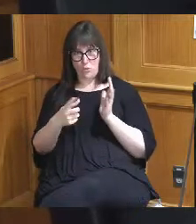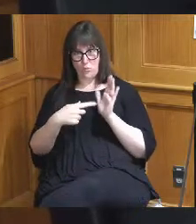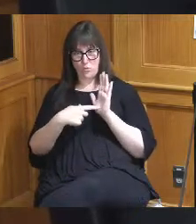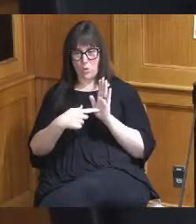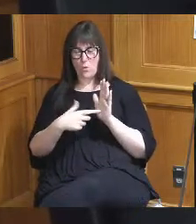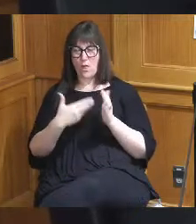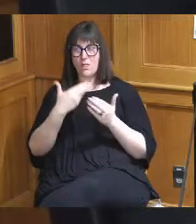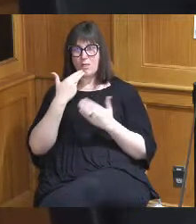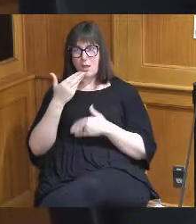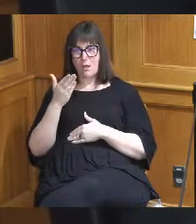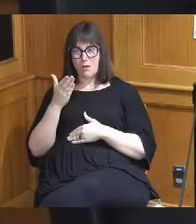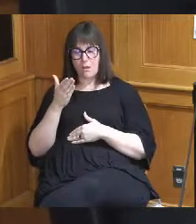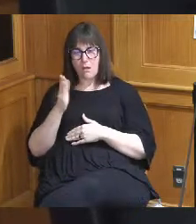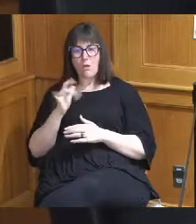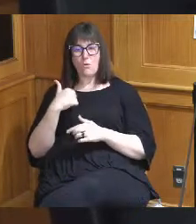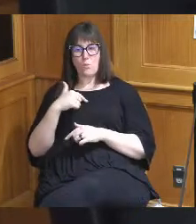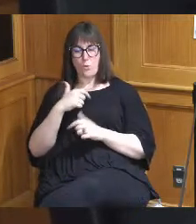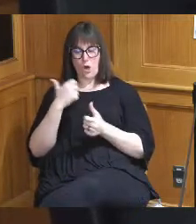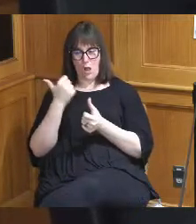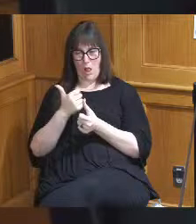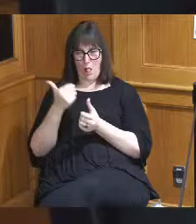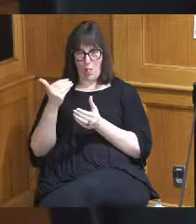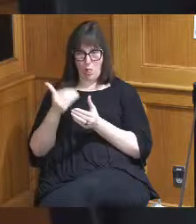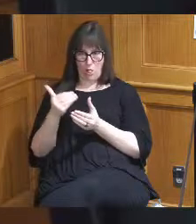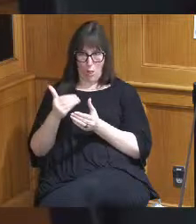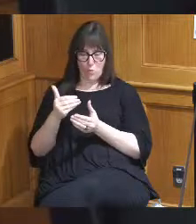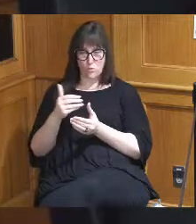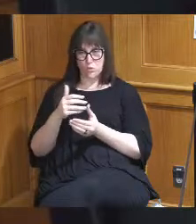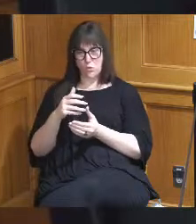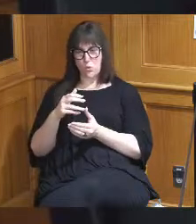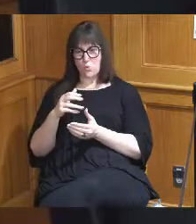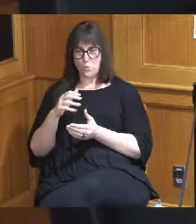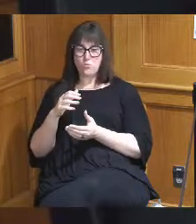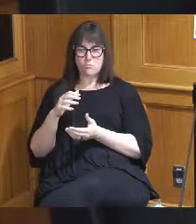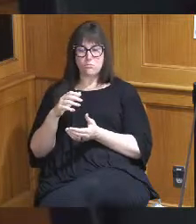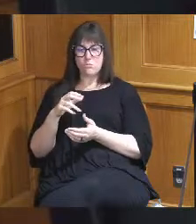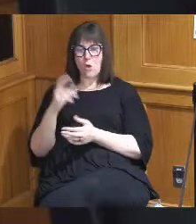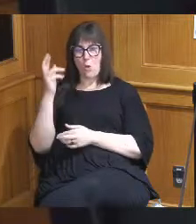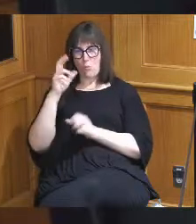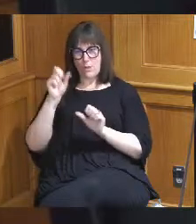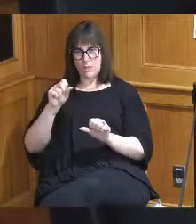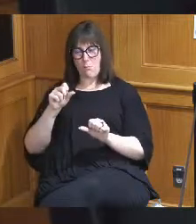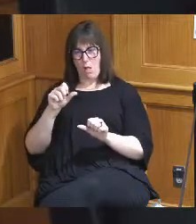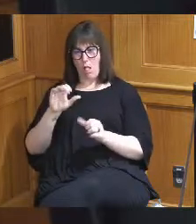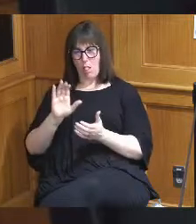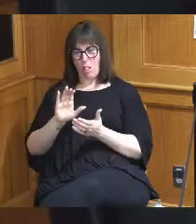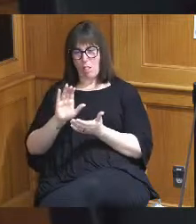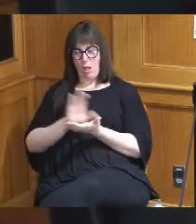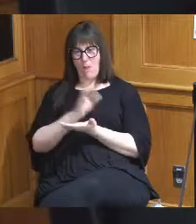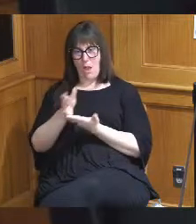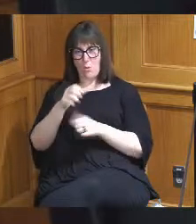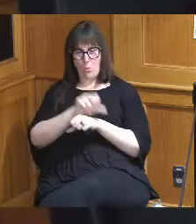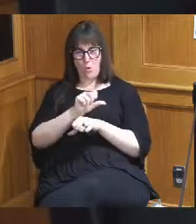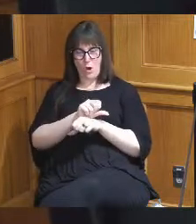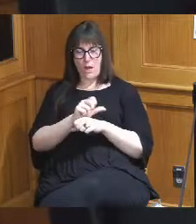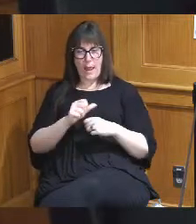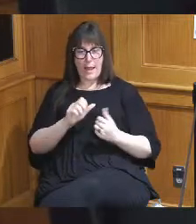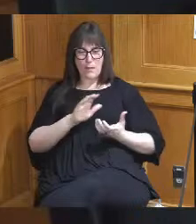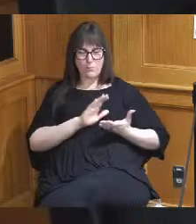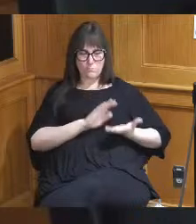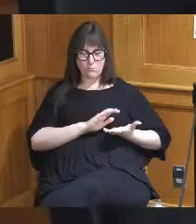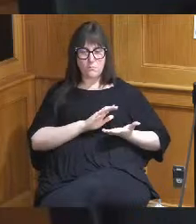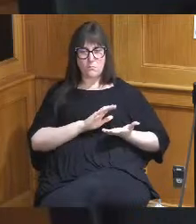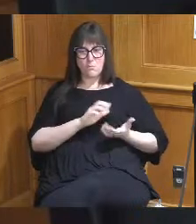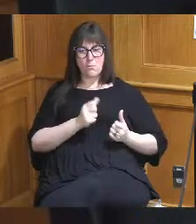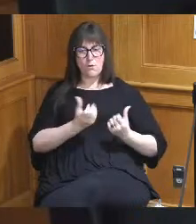getting closer to what a reasonable caseload looks like. And that's great because that serves these kids even better. And I'm